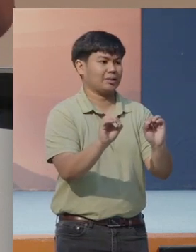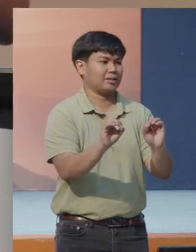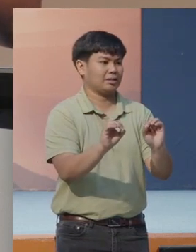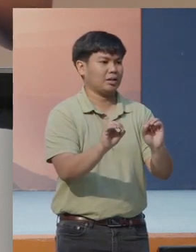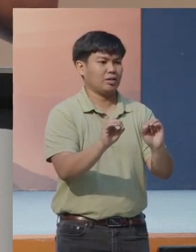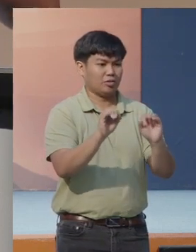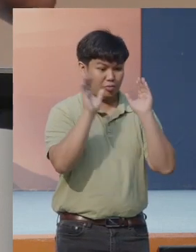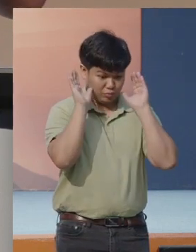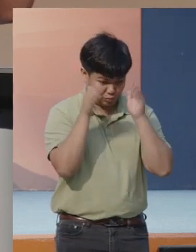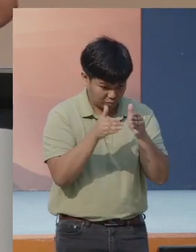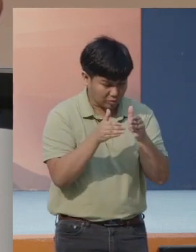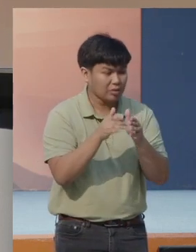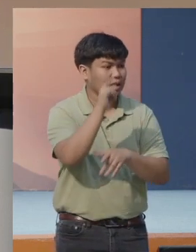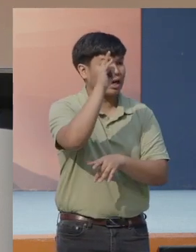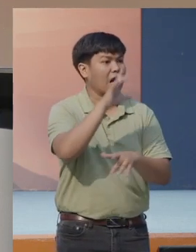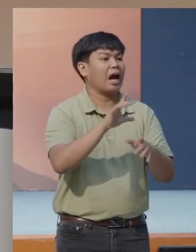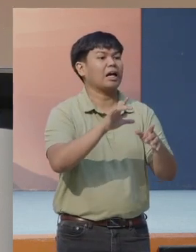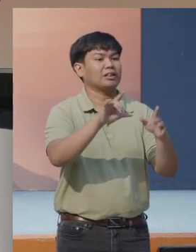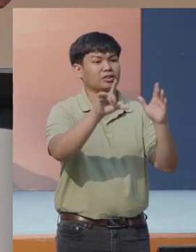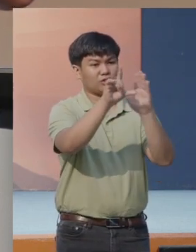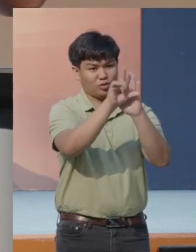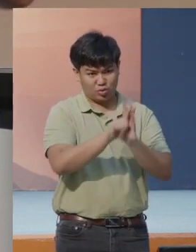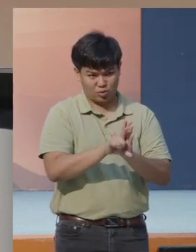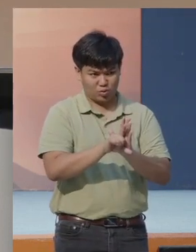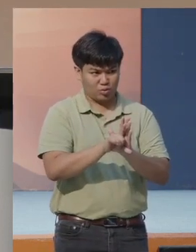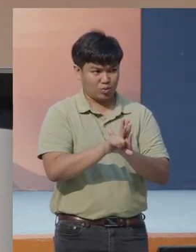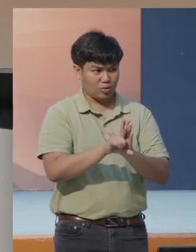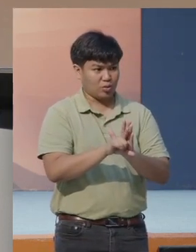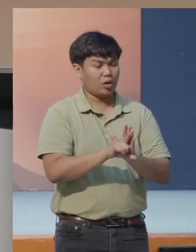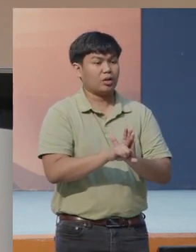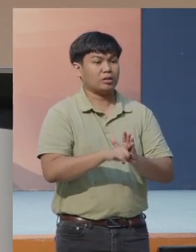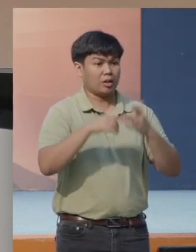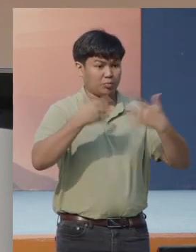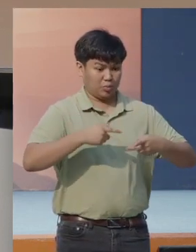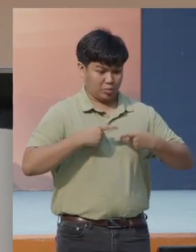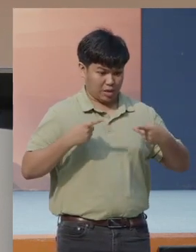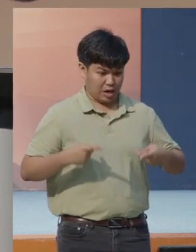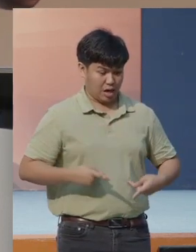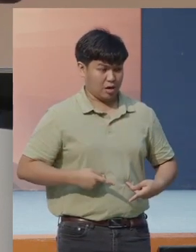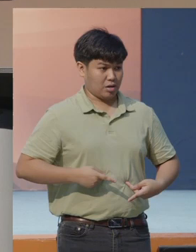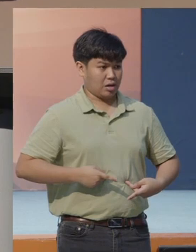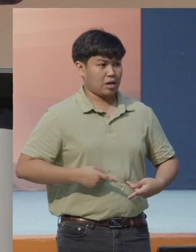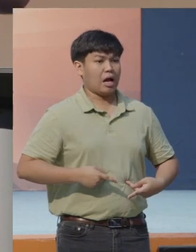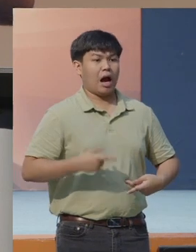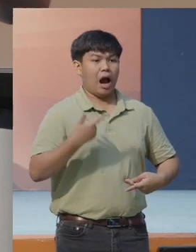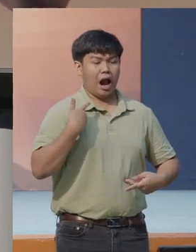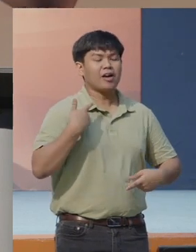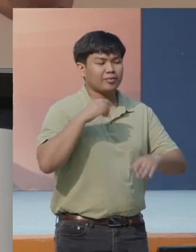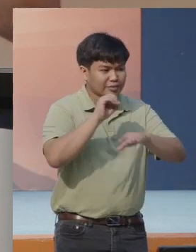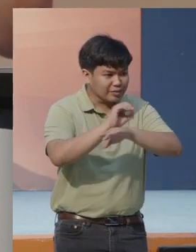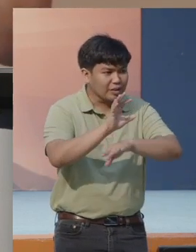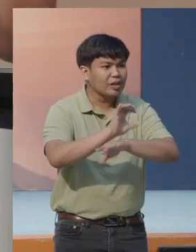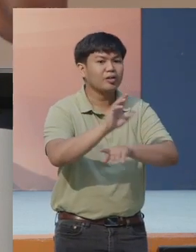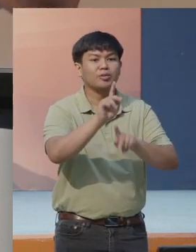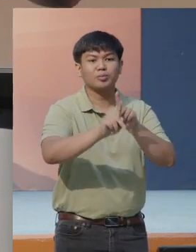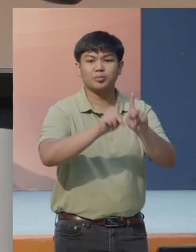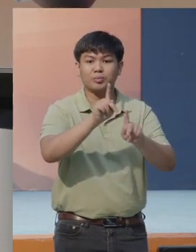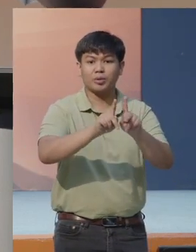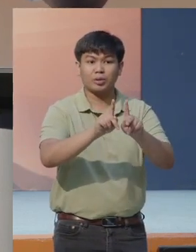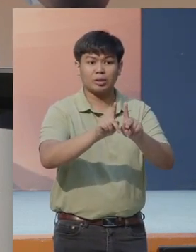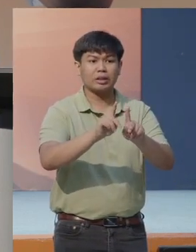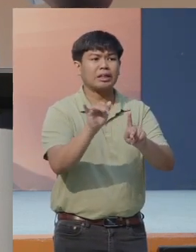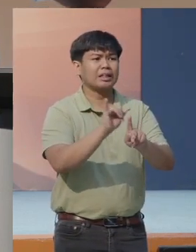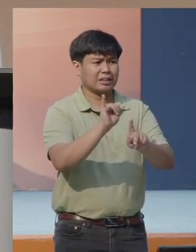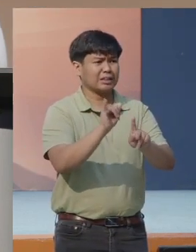And partly that their just reputation with the people and their good counsels might lay